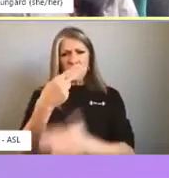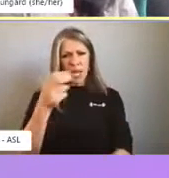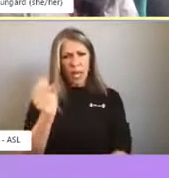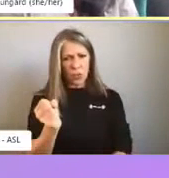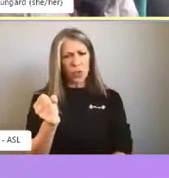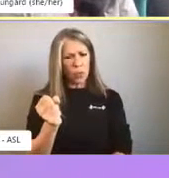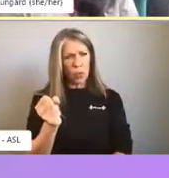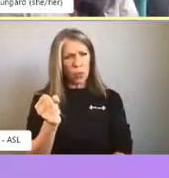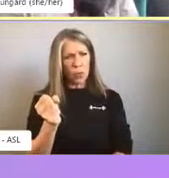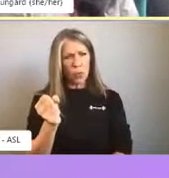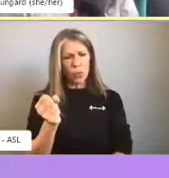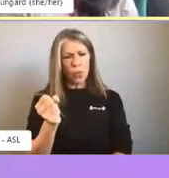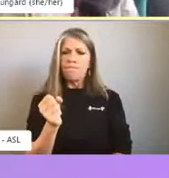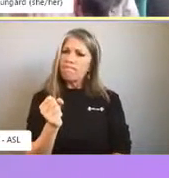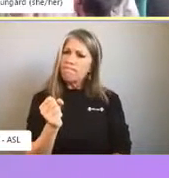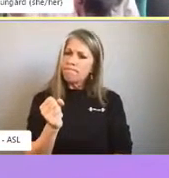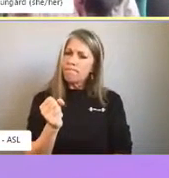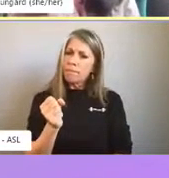So